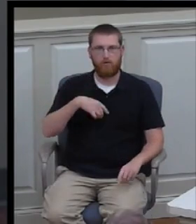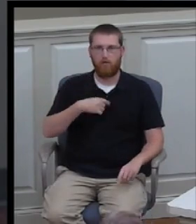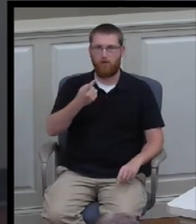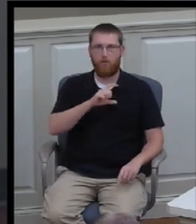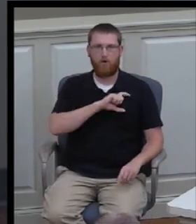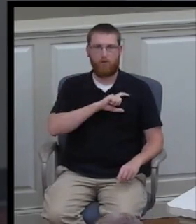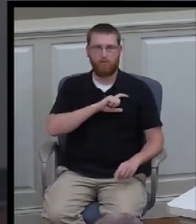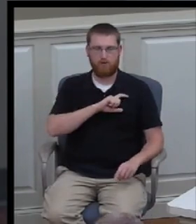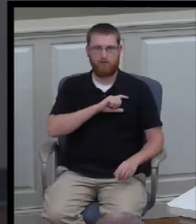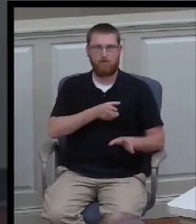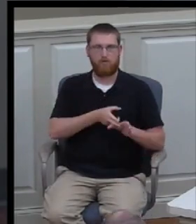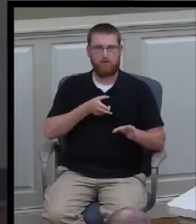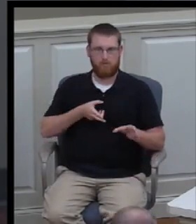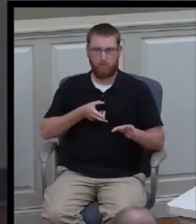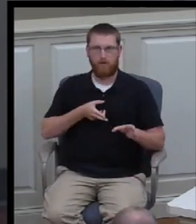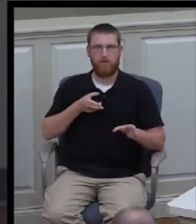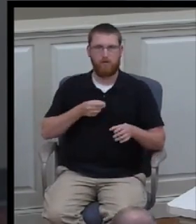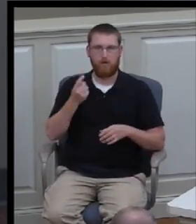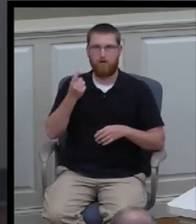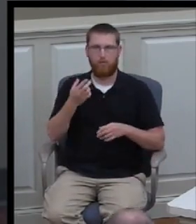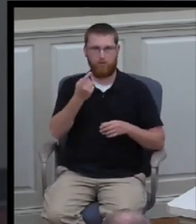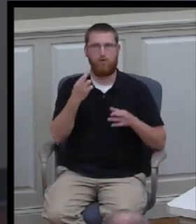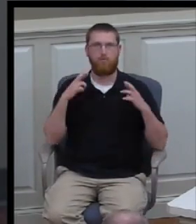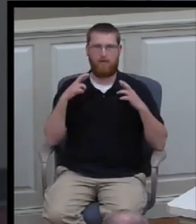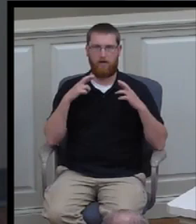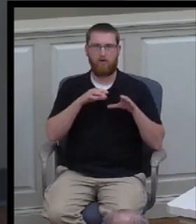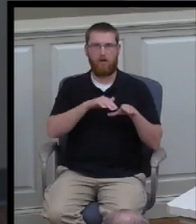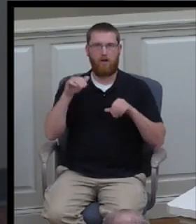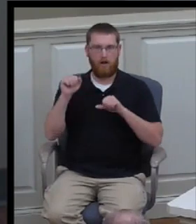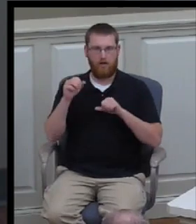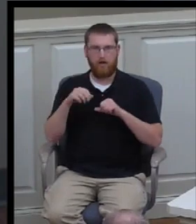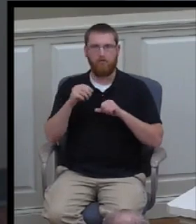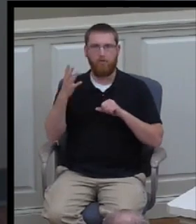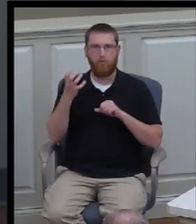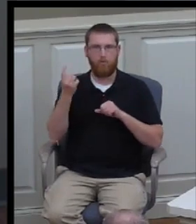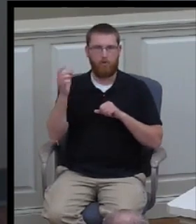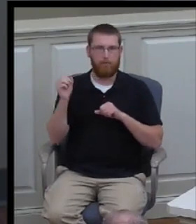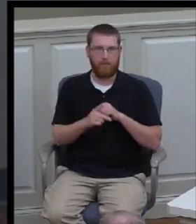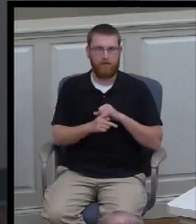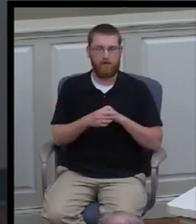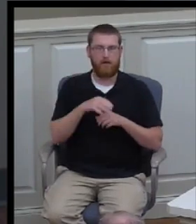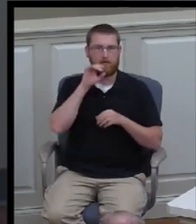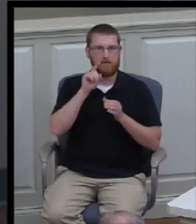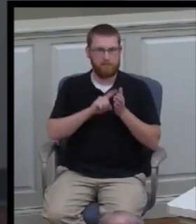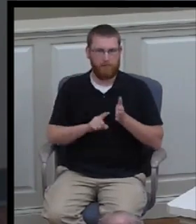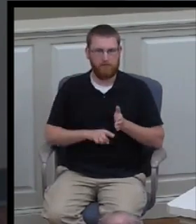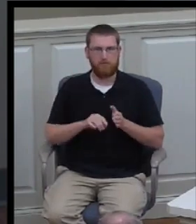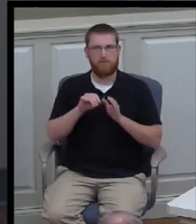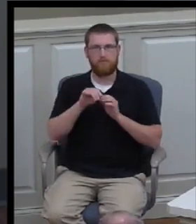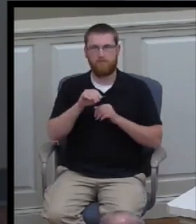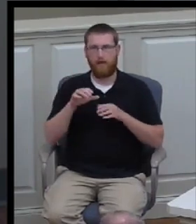because we're waiting to fill that position for Mr. Broach's retirement. But we had a total of inspections and activities and complaints